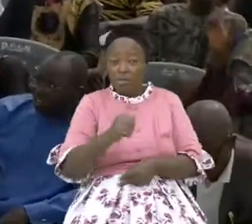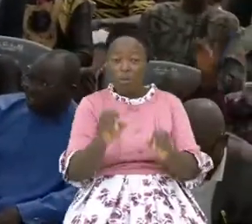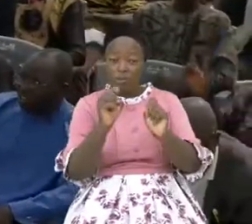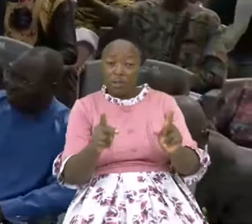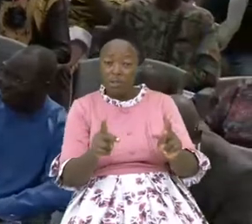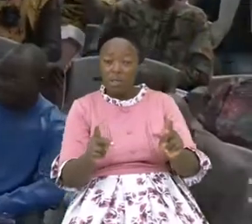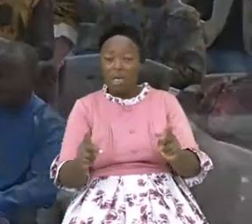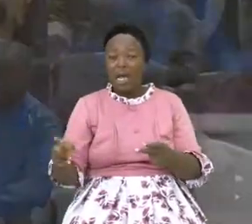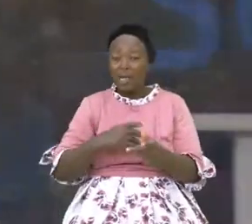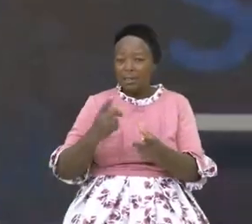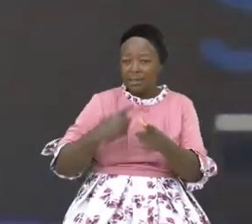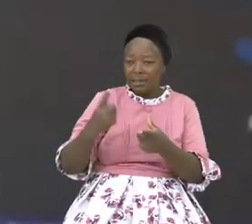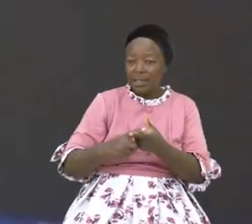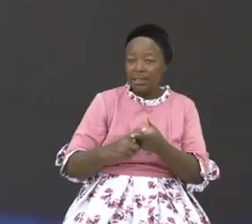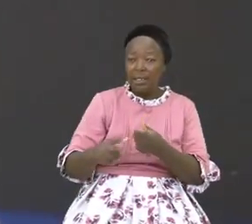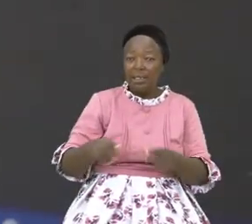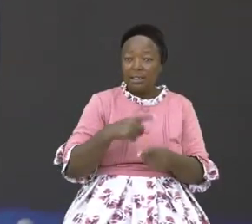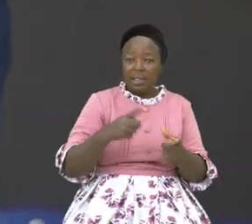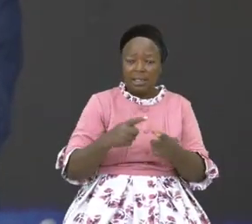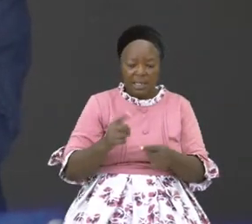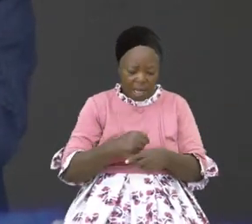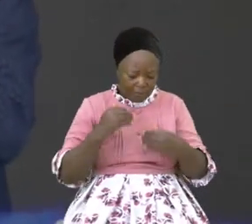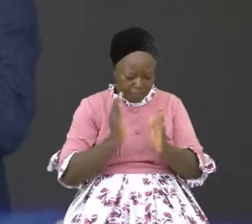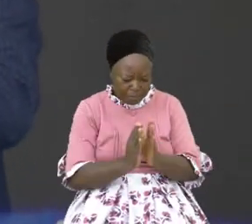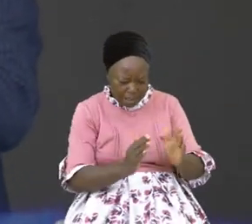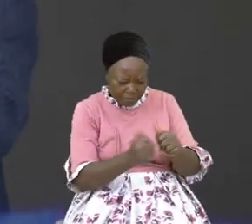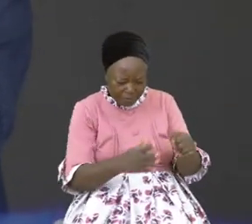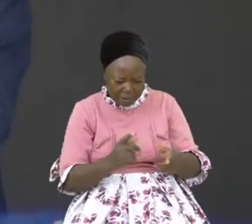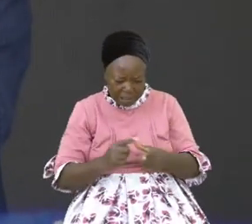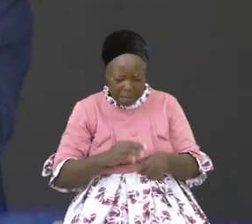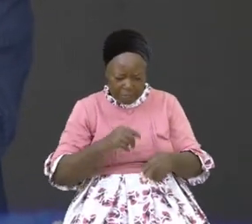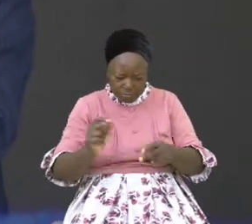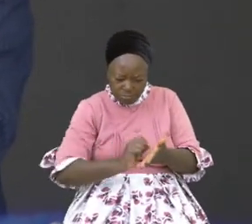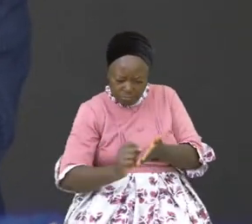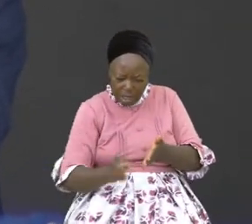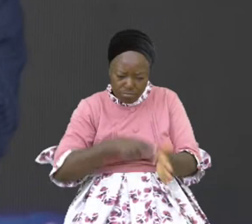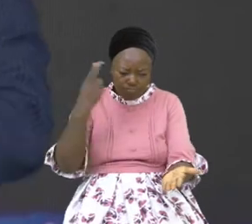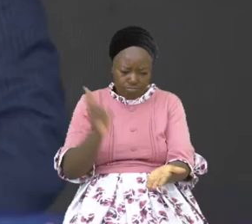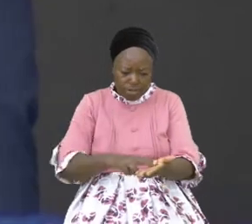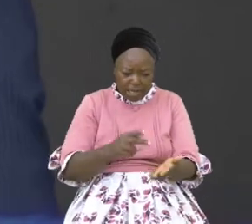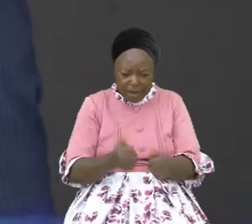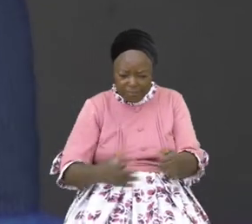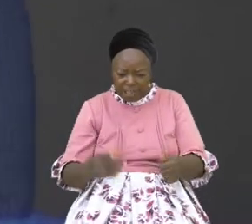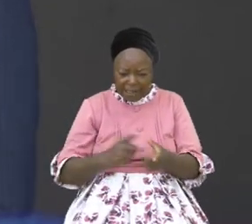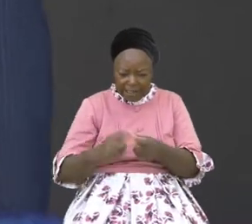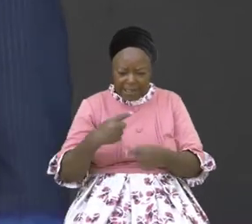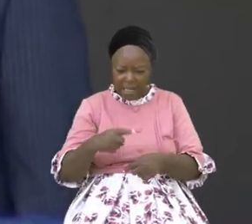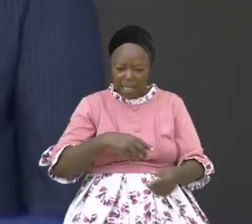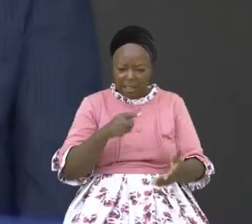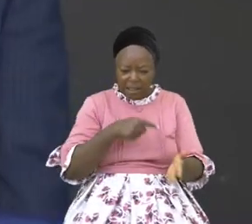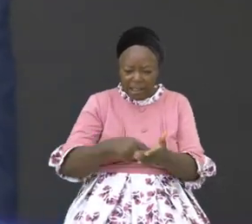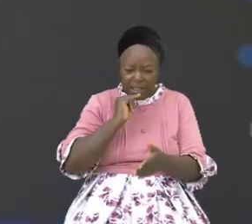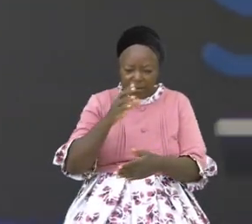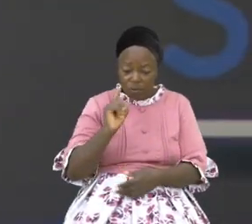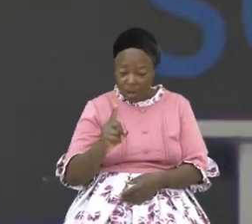privilege, and then they formalized everything, they signed everything, and they have said, this